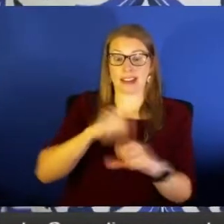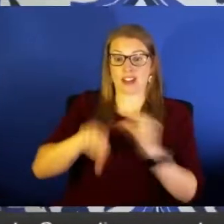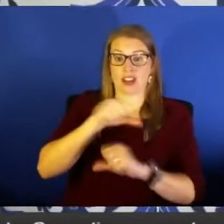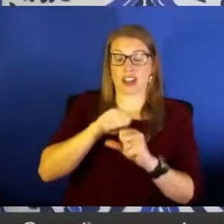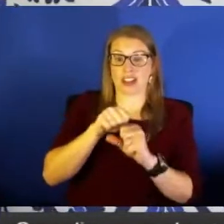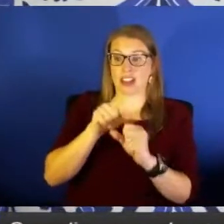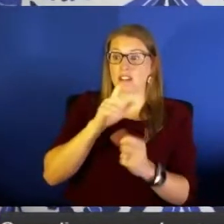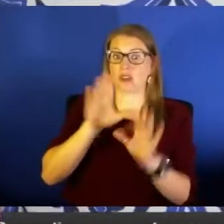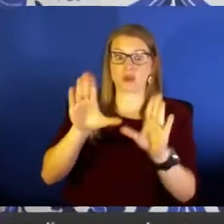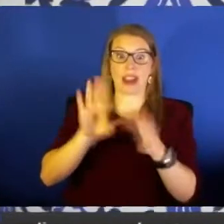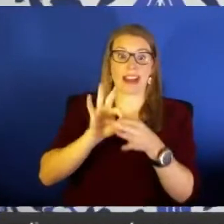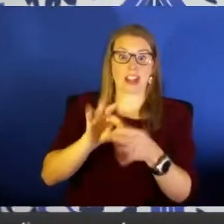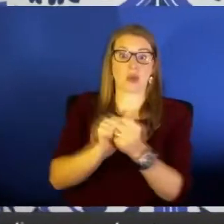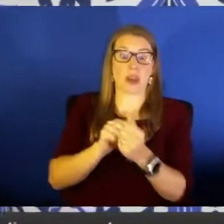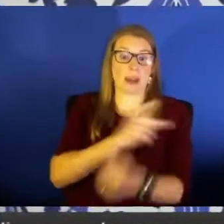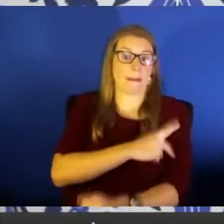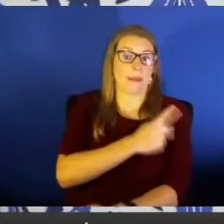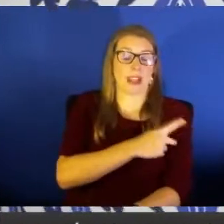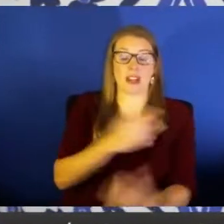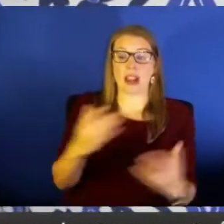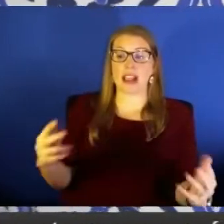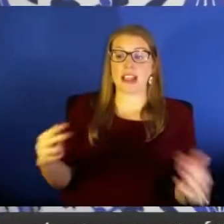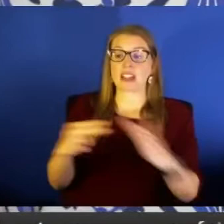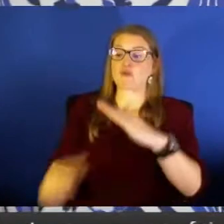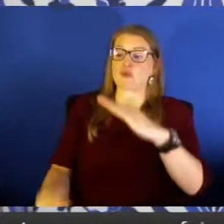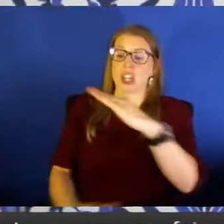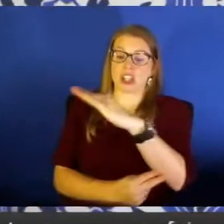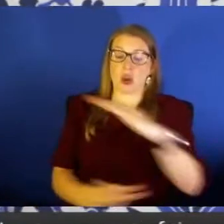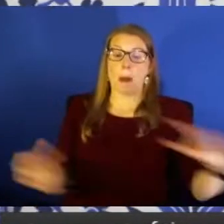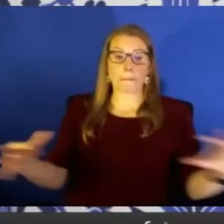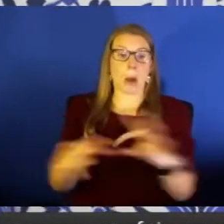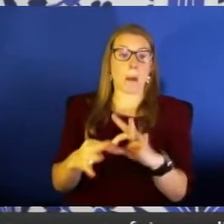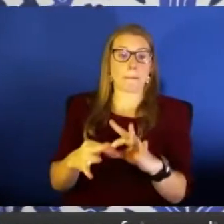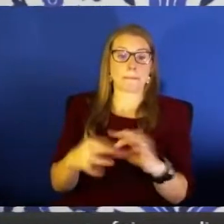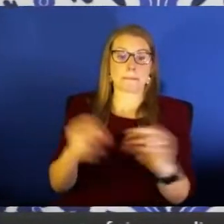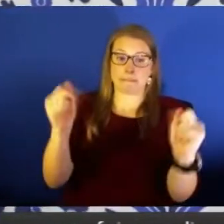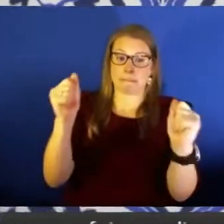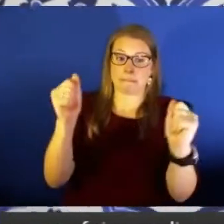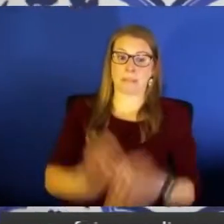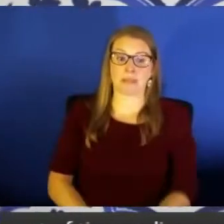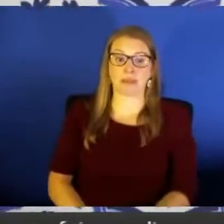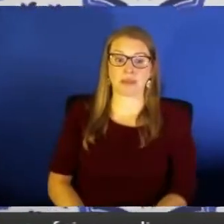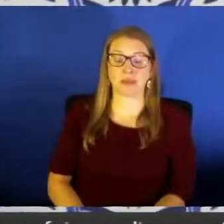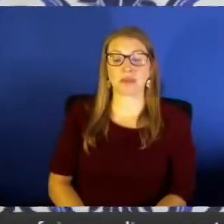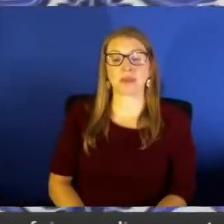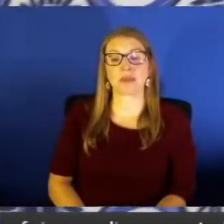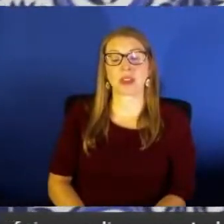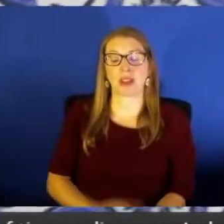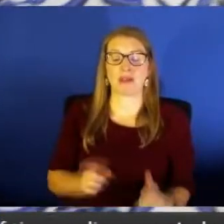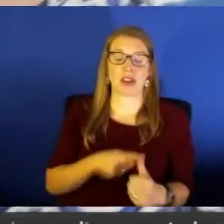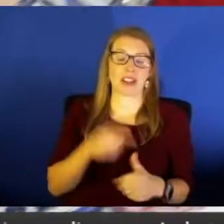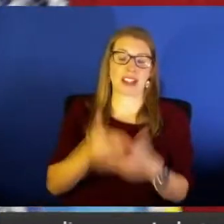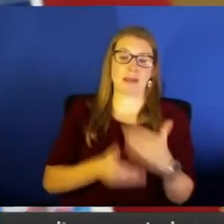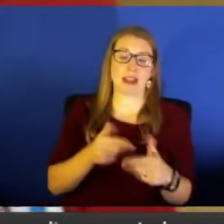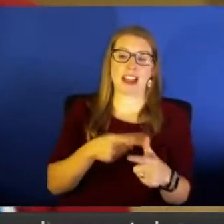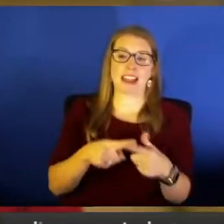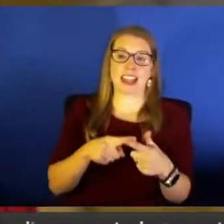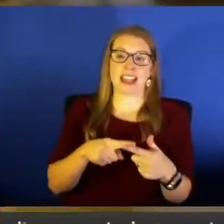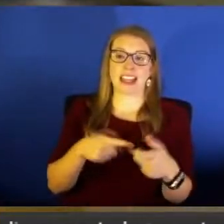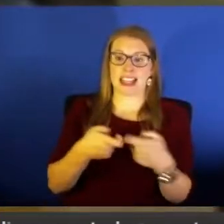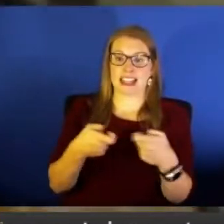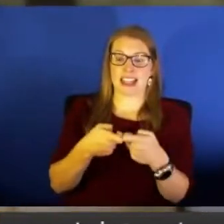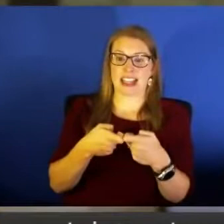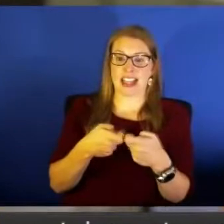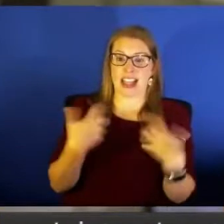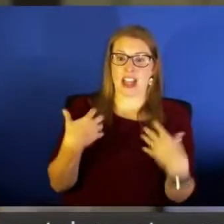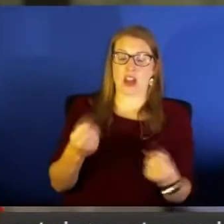patients, and it's a bridge. It is an immediate bridge. So that was one of the first steps. Then we started working at on the electronic health record